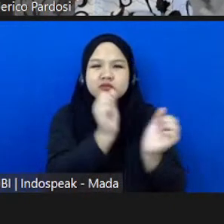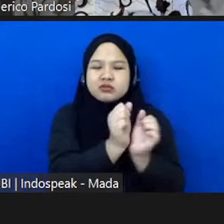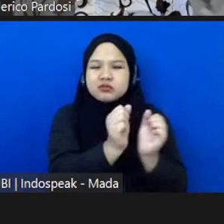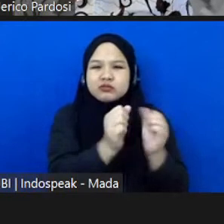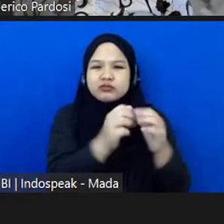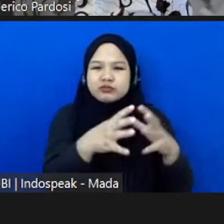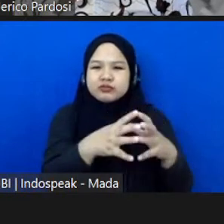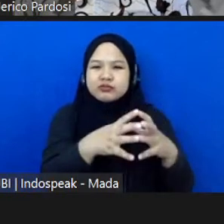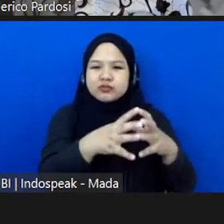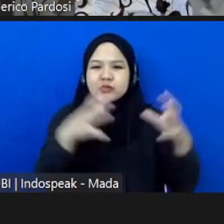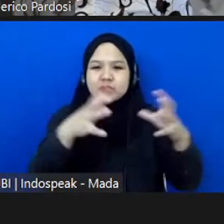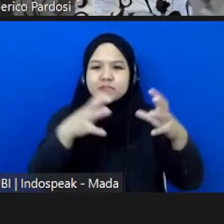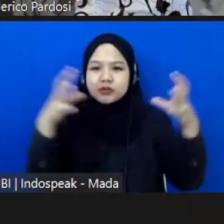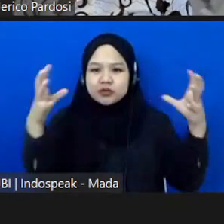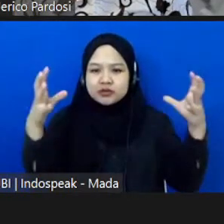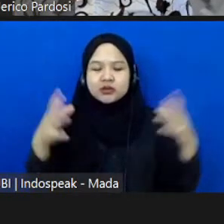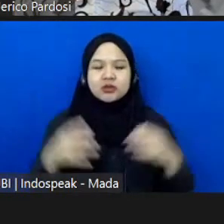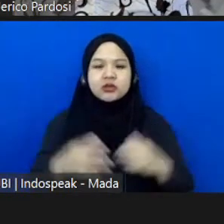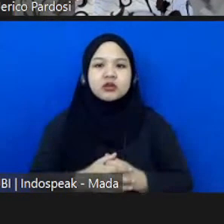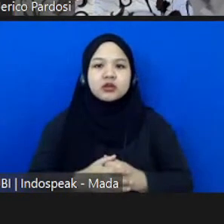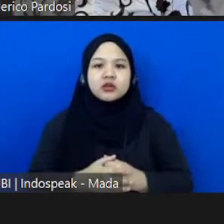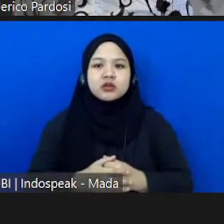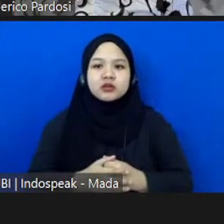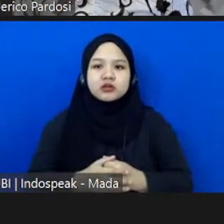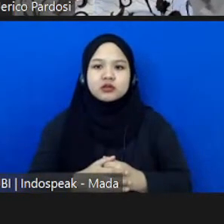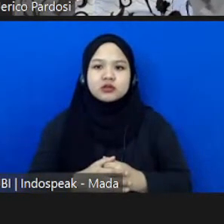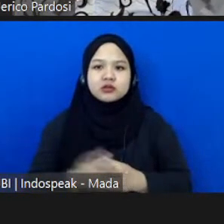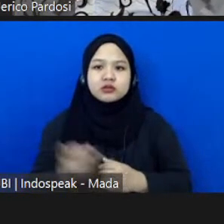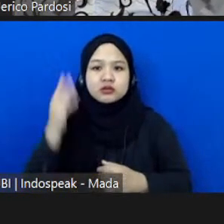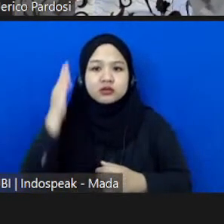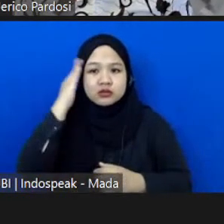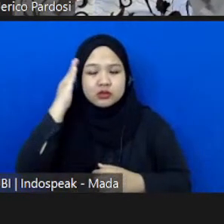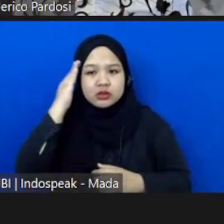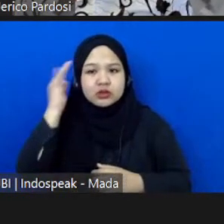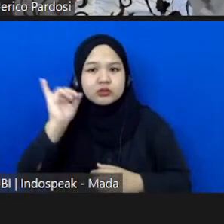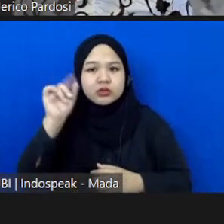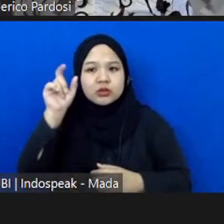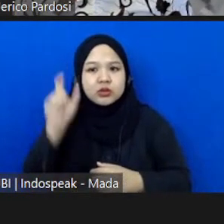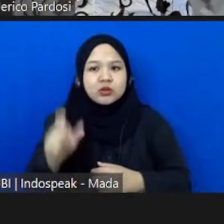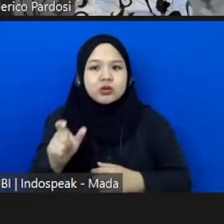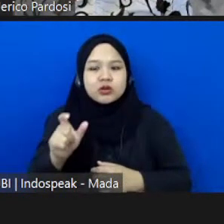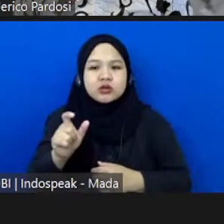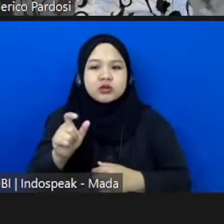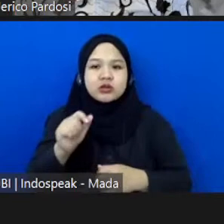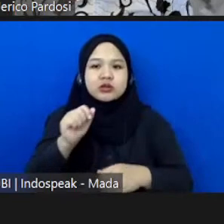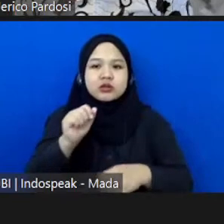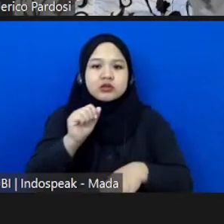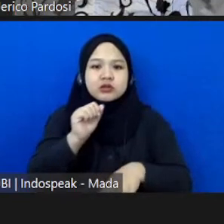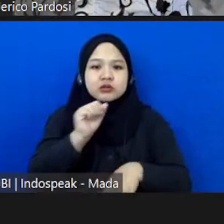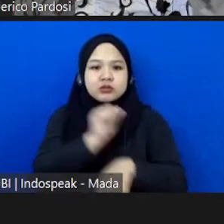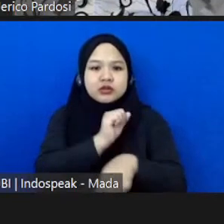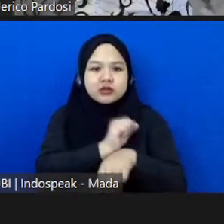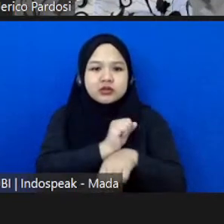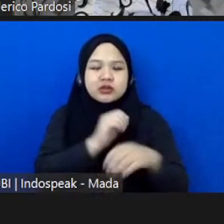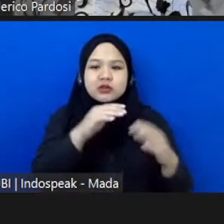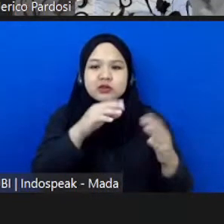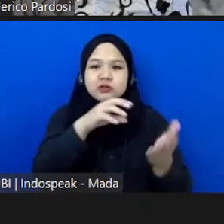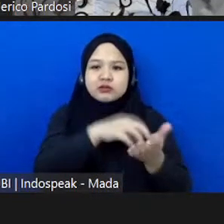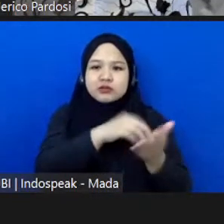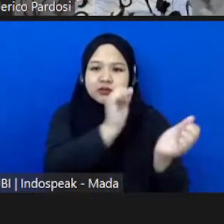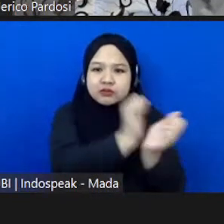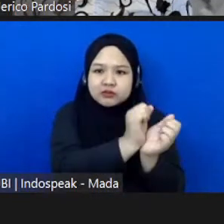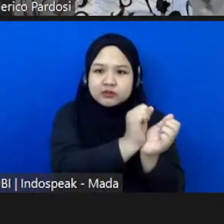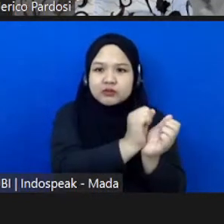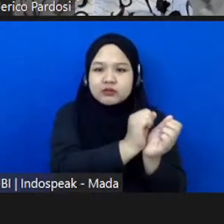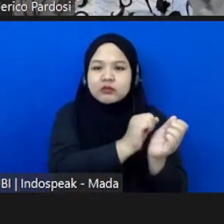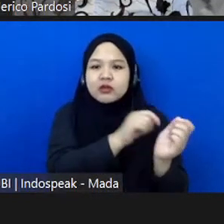Even before that, as you also know, as someone who's working on the topic of Pasung yourself, the number that is